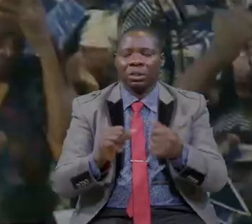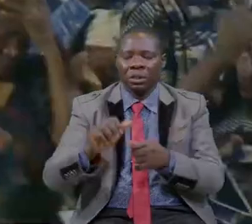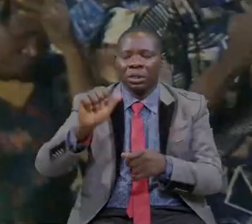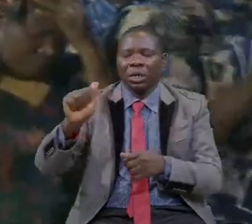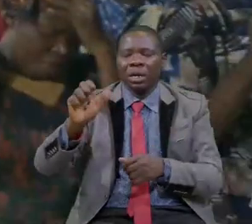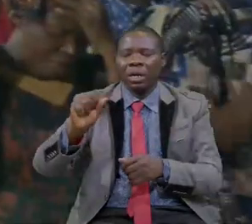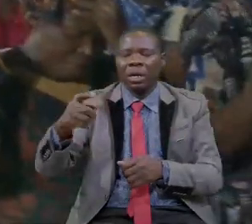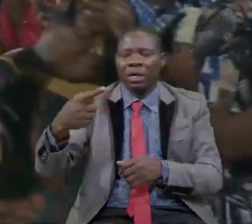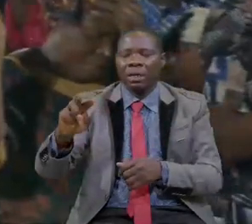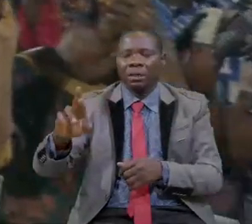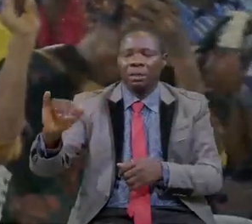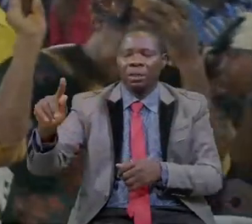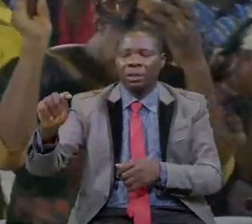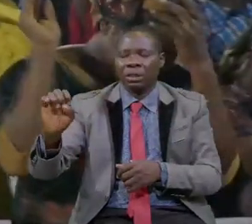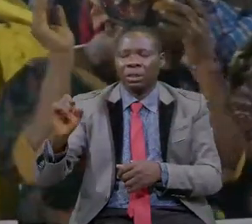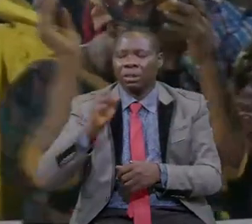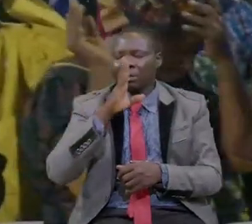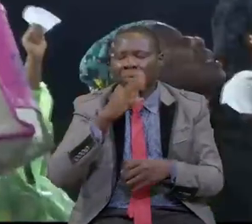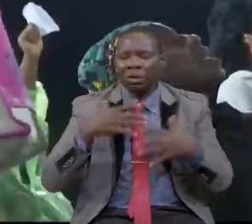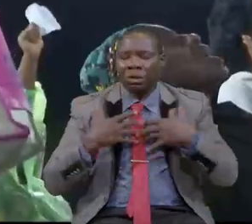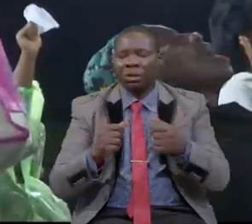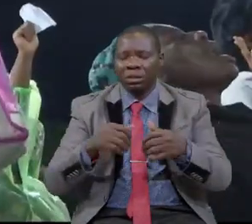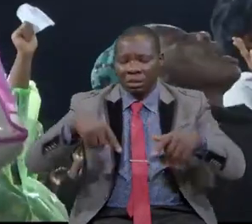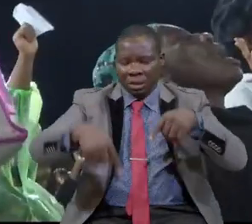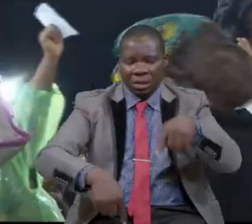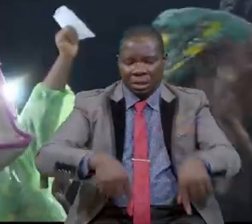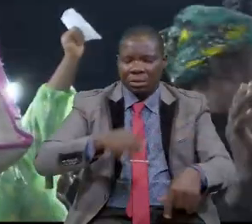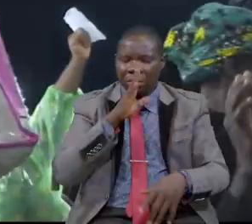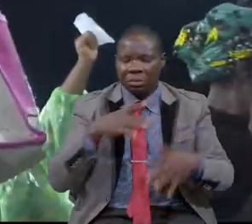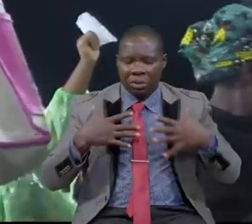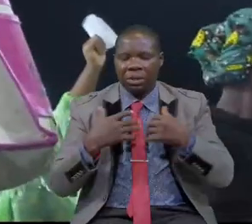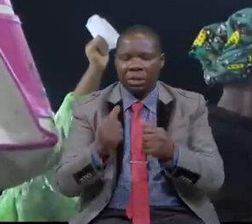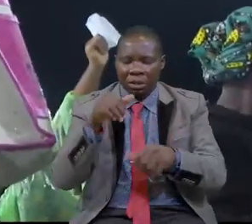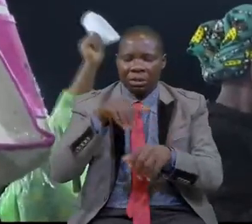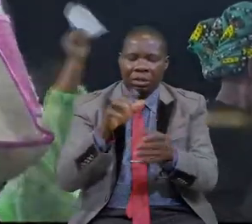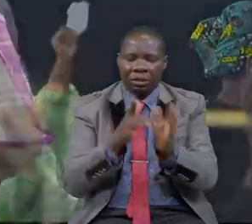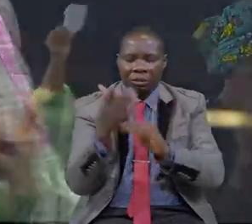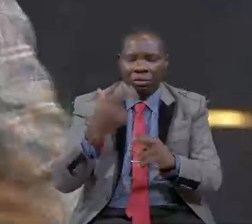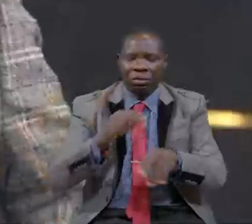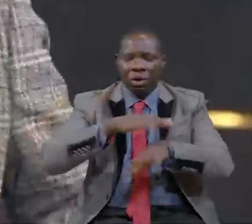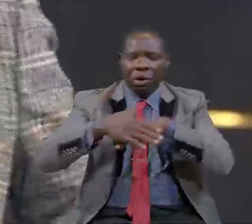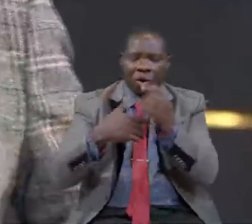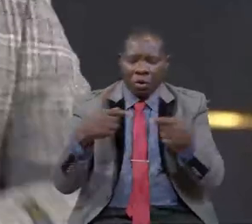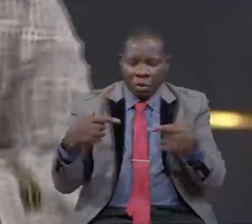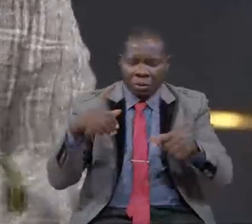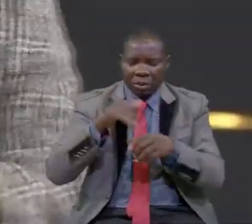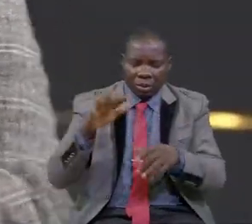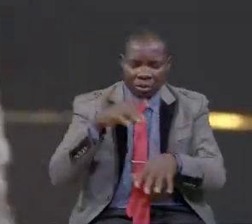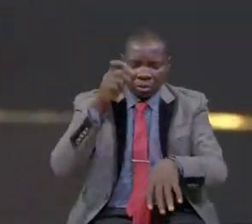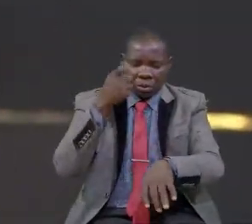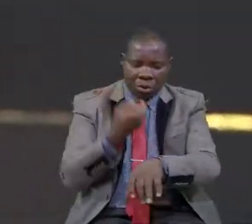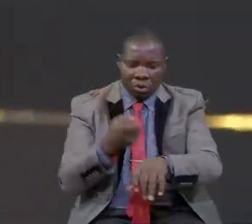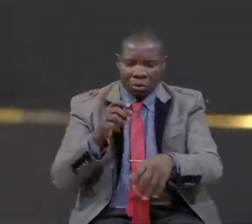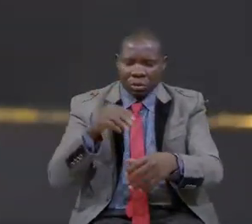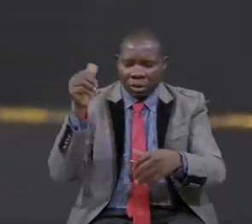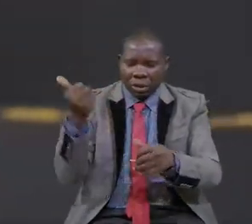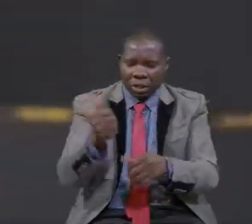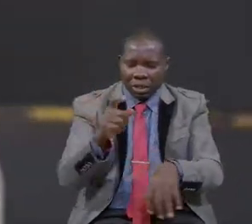healed. Lameness, be healed. And all the pains in your joints, any part of your body,